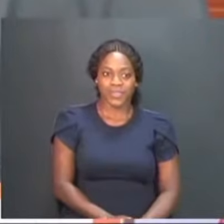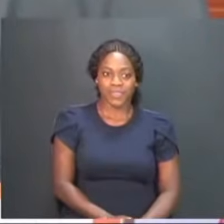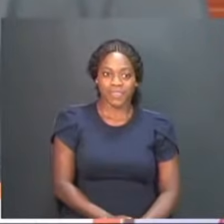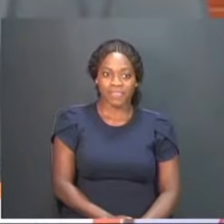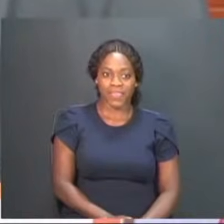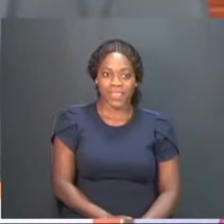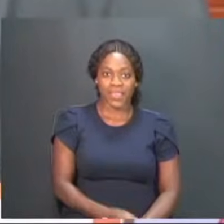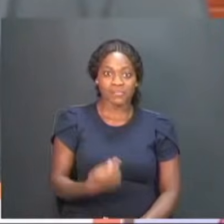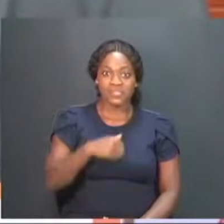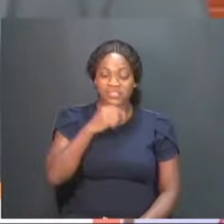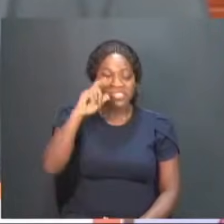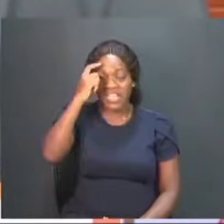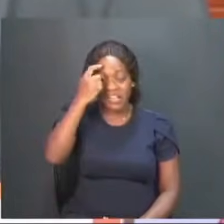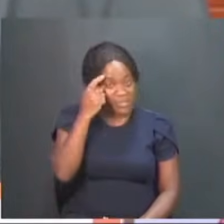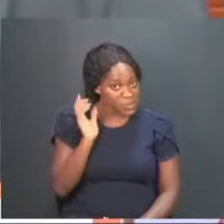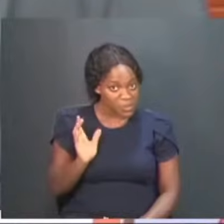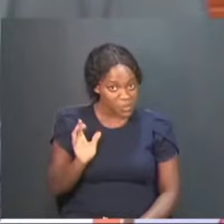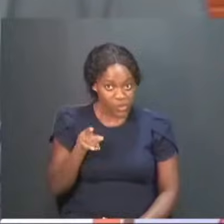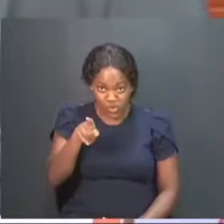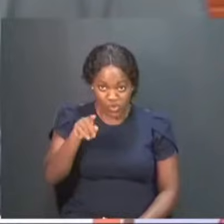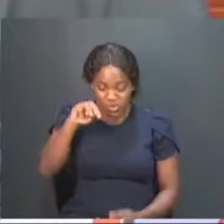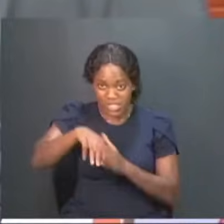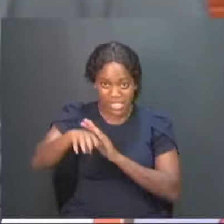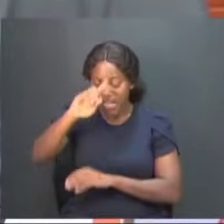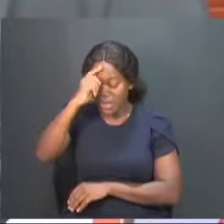I'm not in government, oh. You are in government.